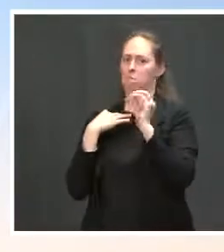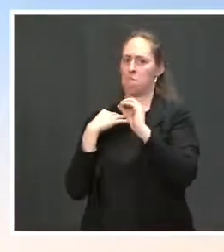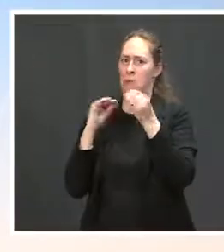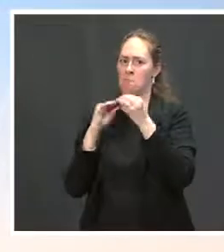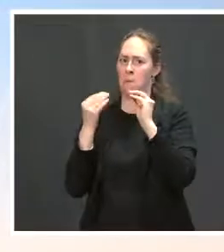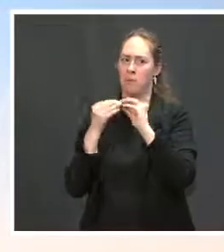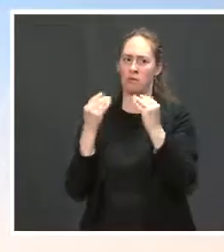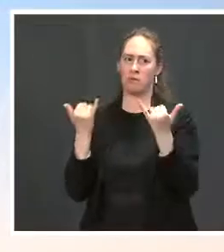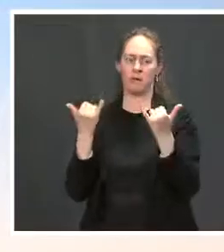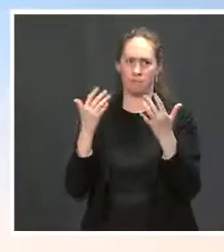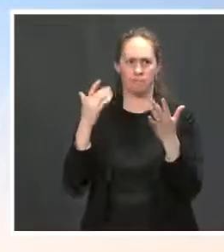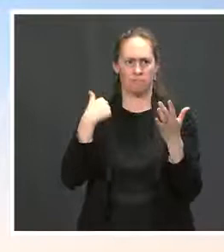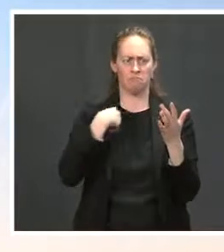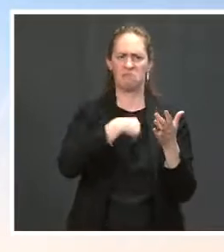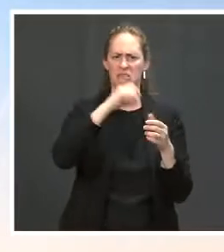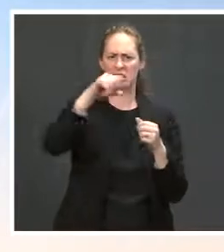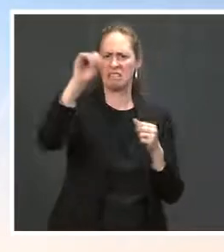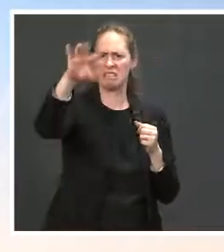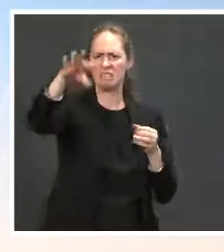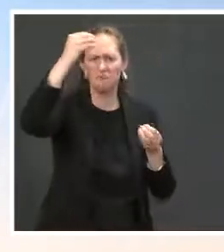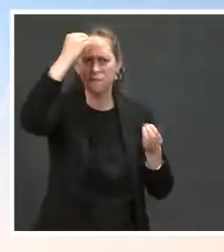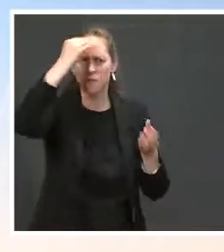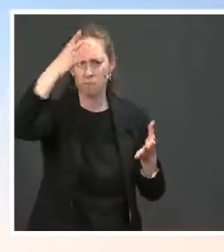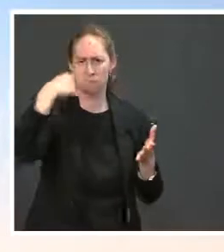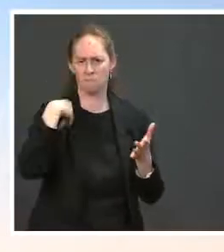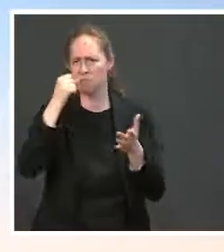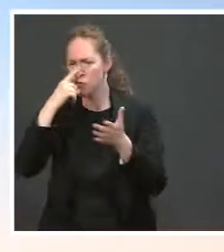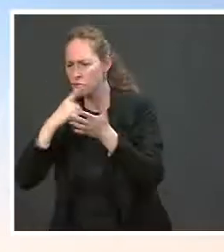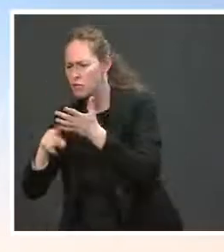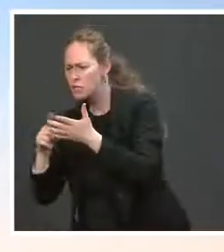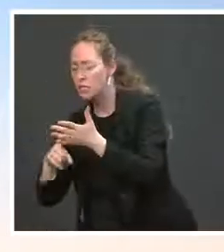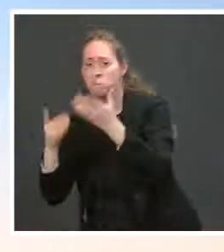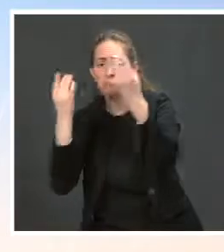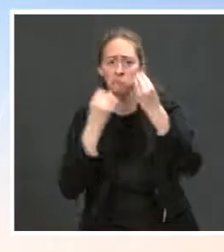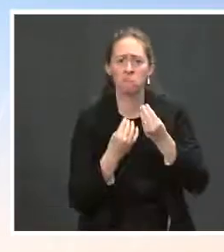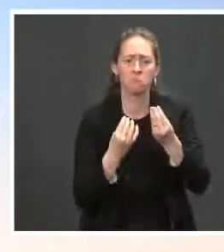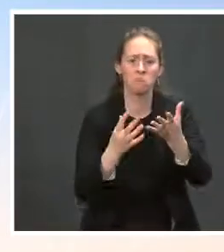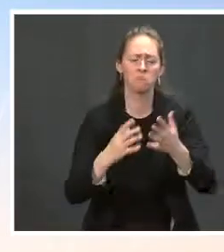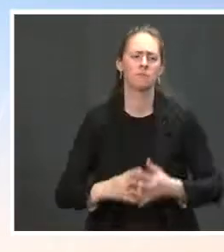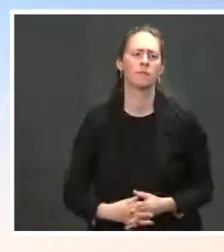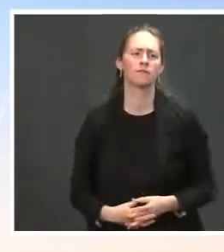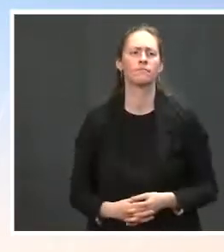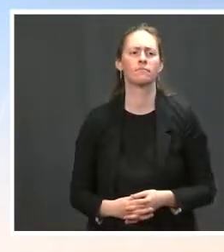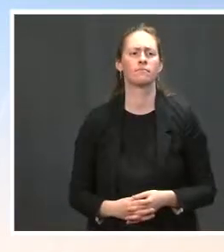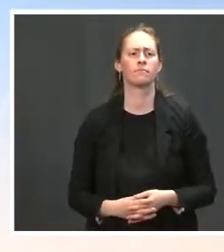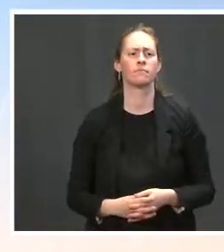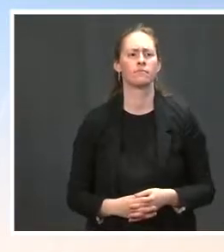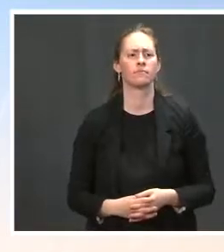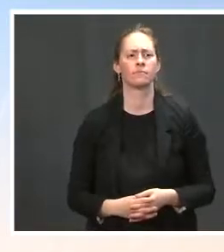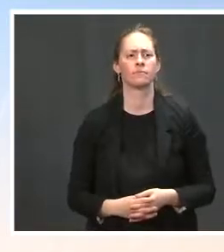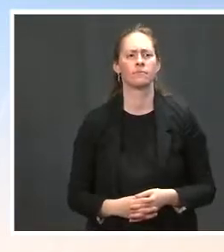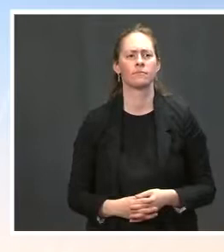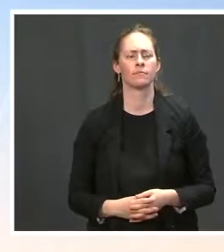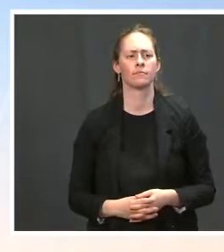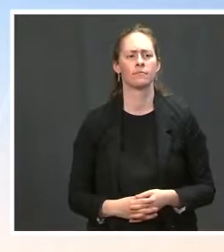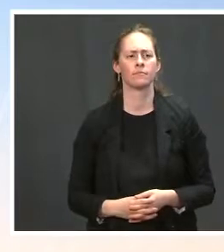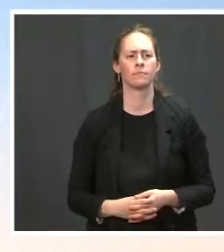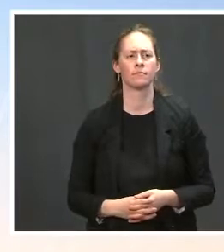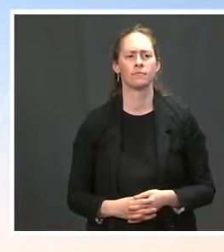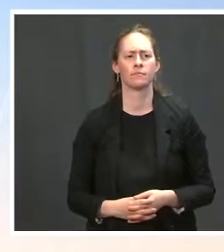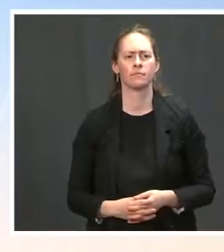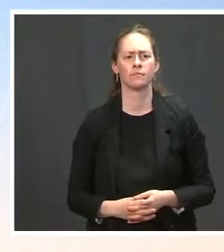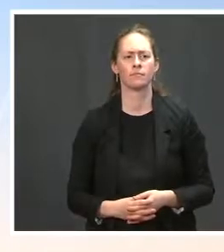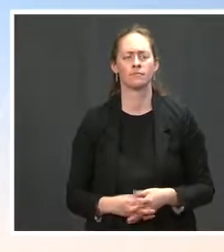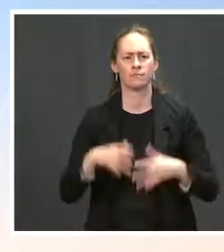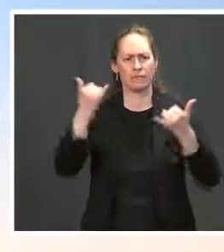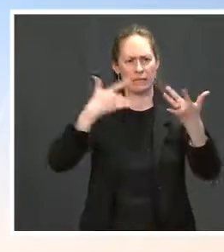send you to them, but we can check if there's more specifics. And then are there outstanding security concerns around the refugee resettlement program that are